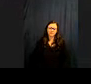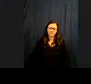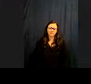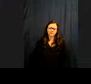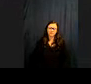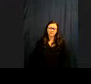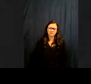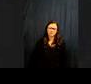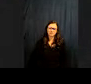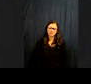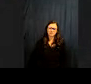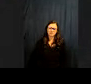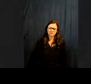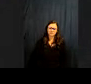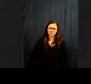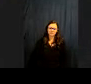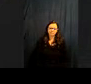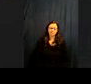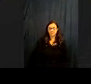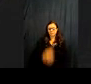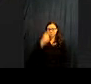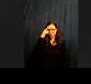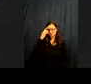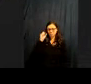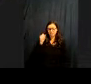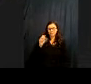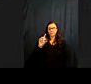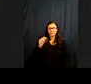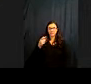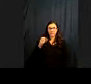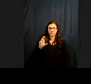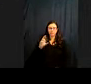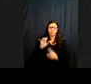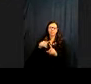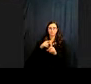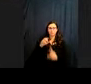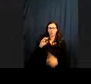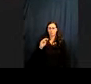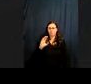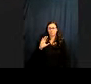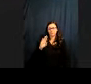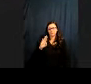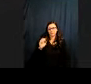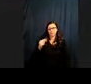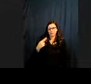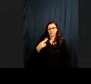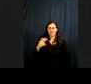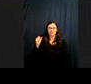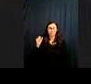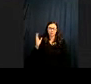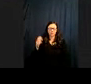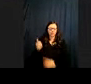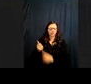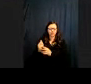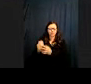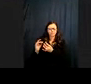This, the mind's dagger is from Macbeth, where Shakespeare says